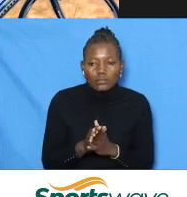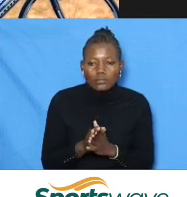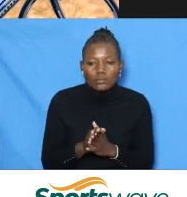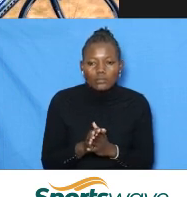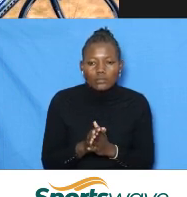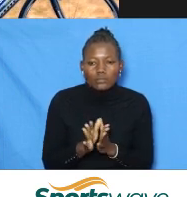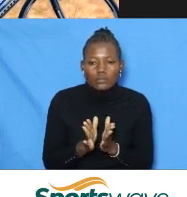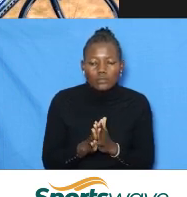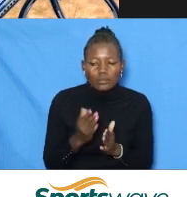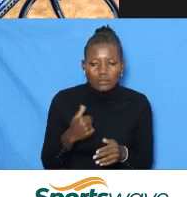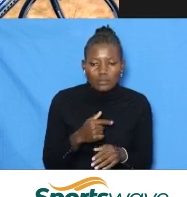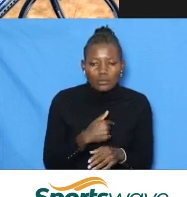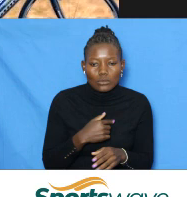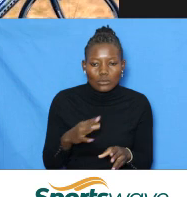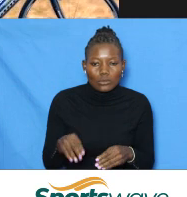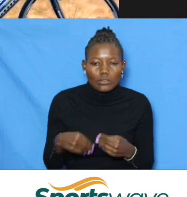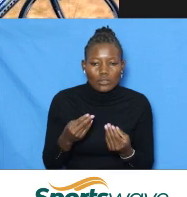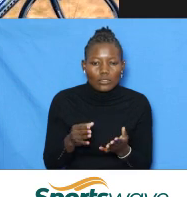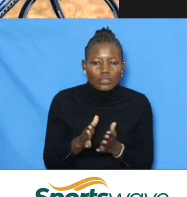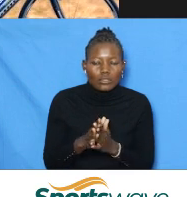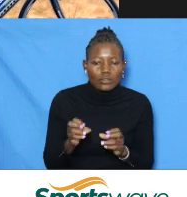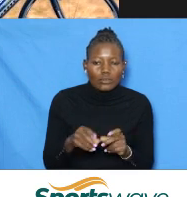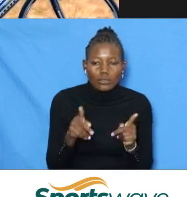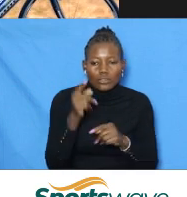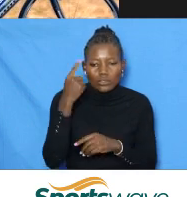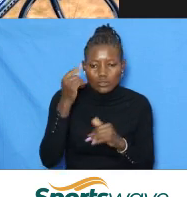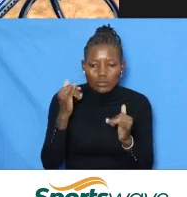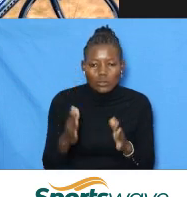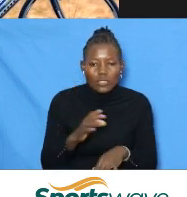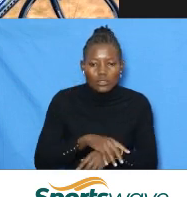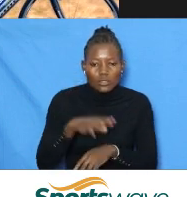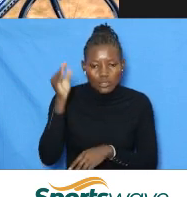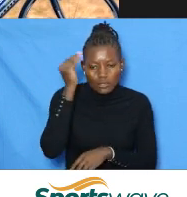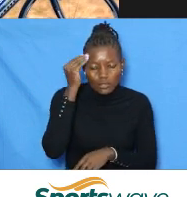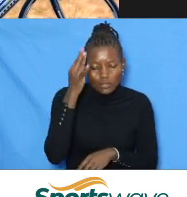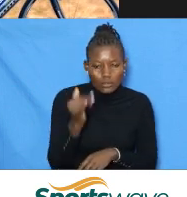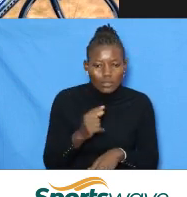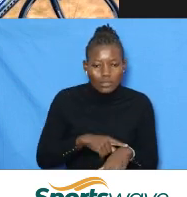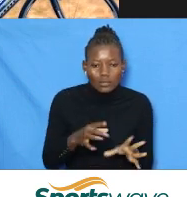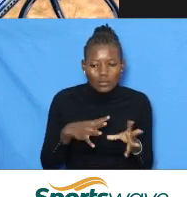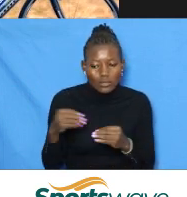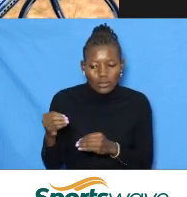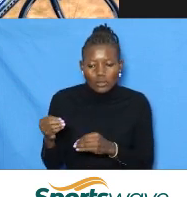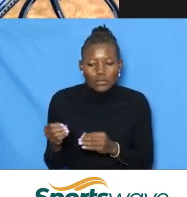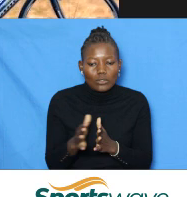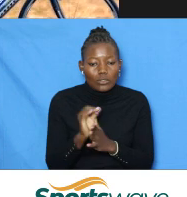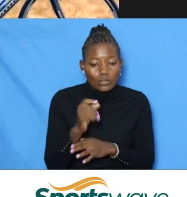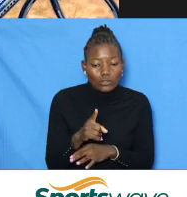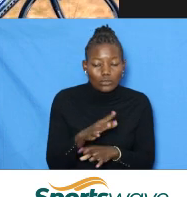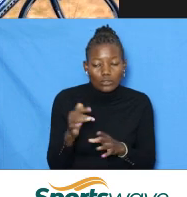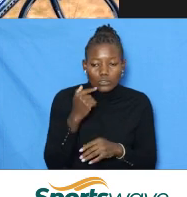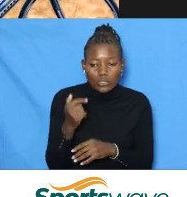a forum to athletes to receive this education, so that when they are tested, they don't say that they didn't know they were supposed to be